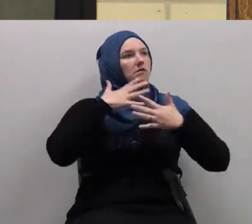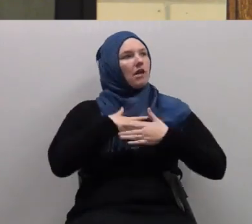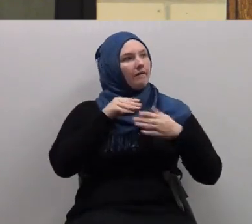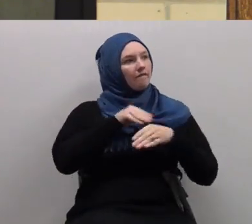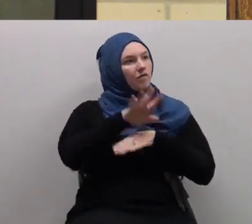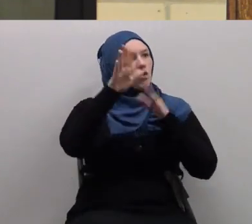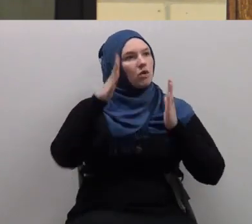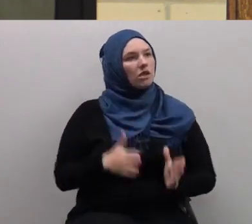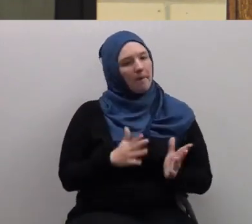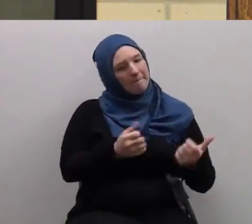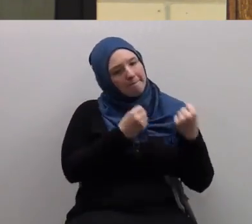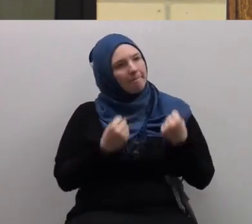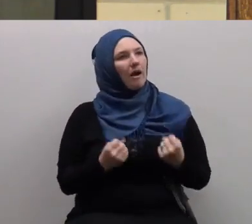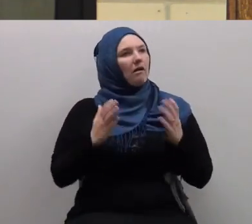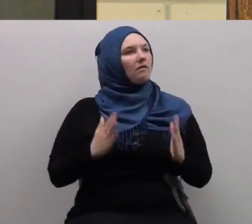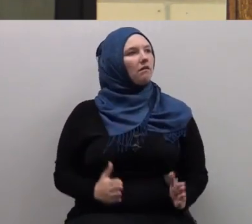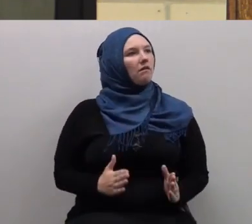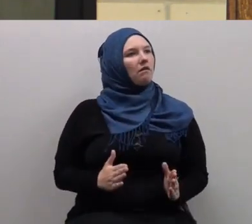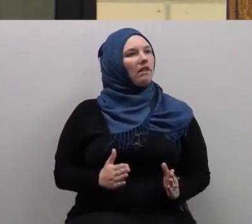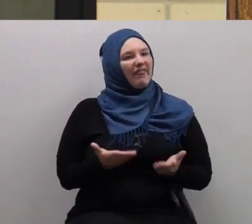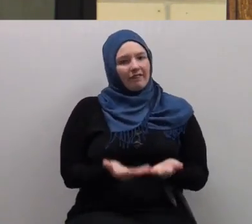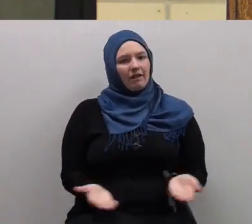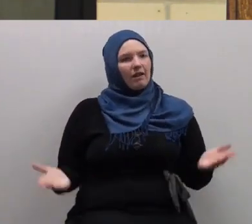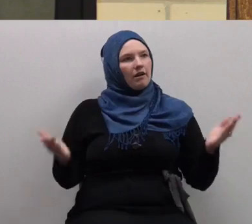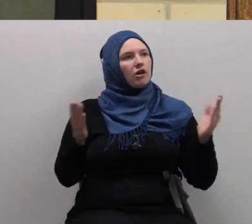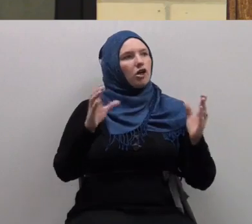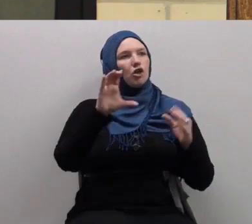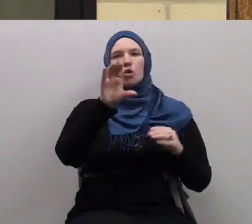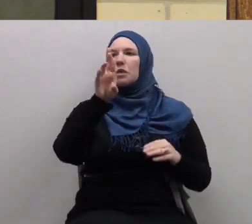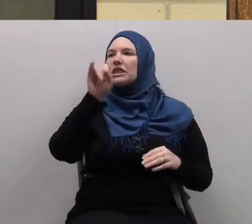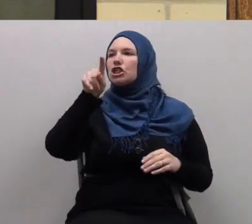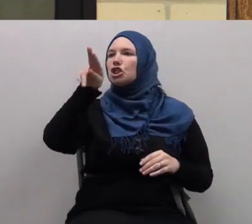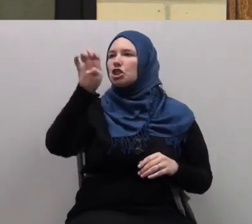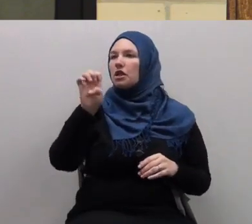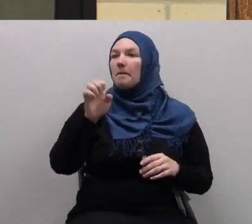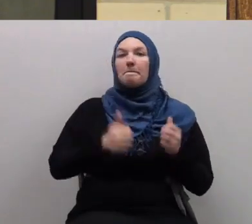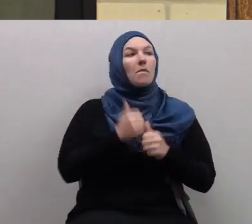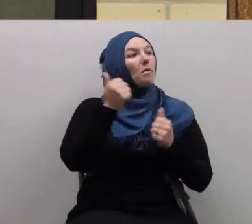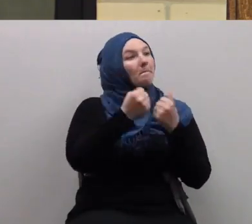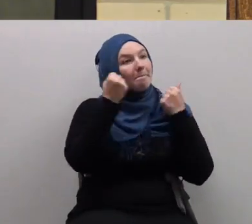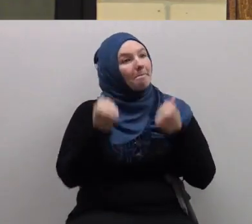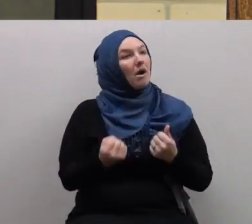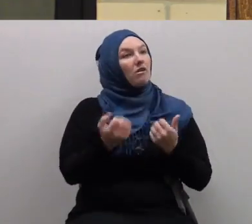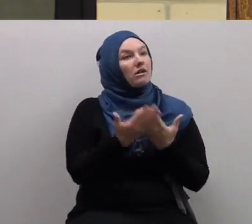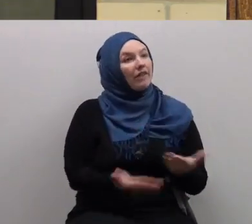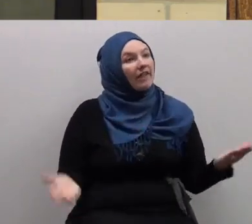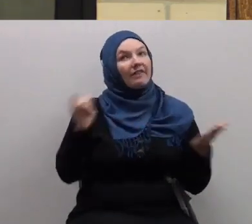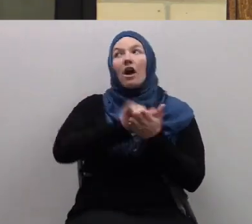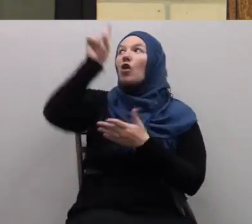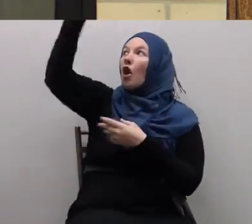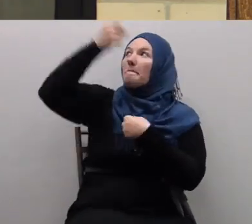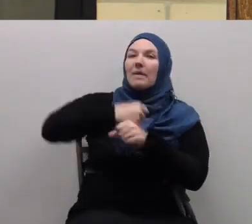influential, and powerful being. The most powerful creation of Allah is man.